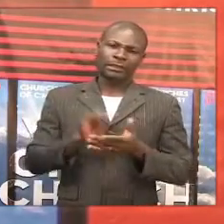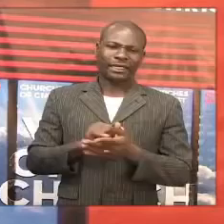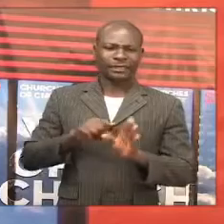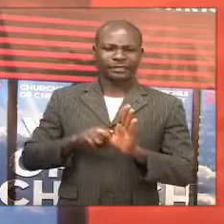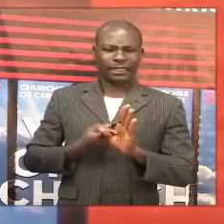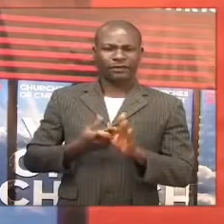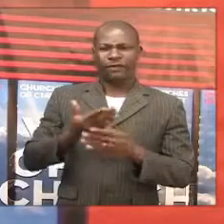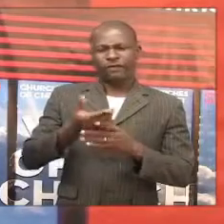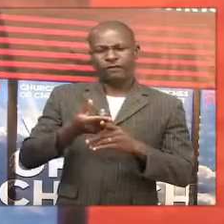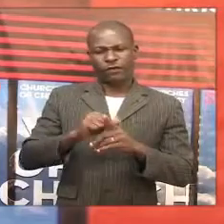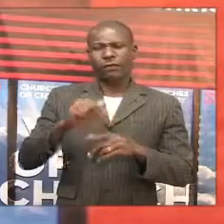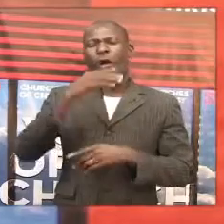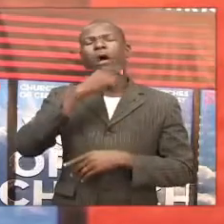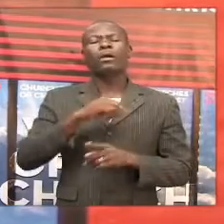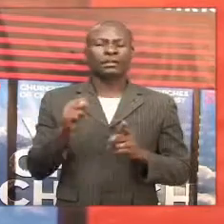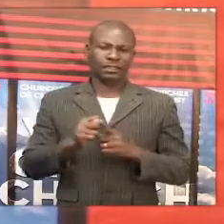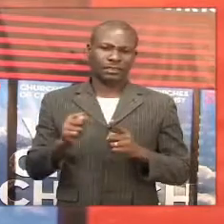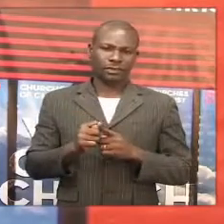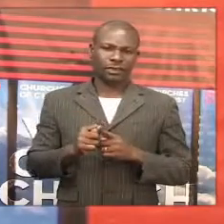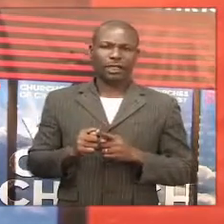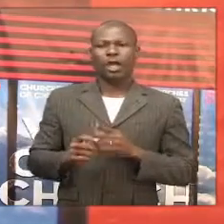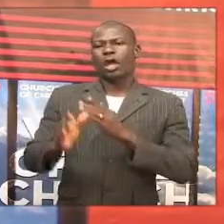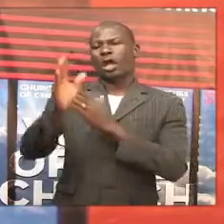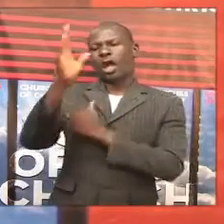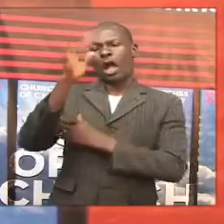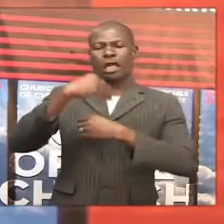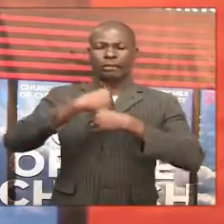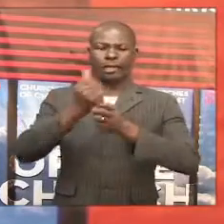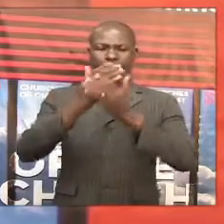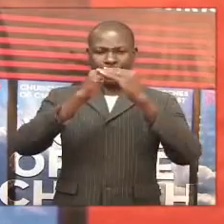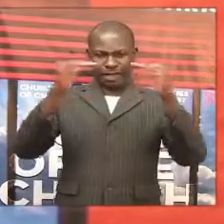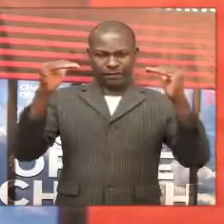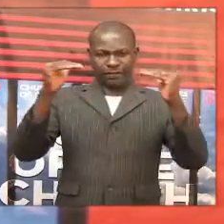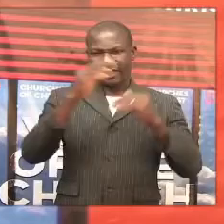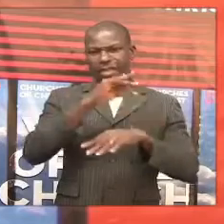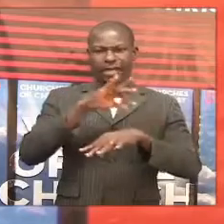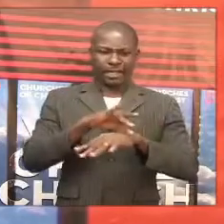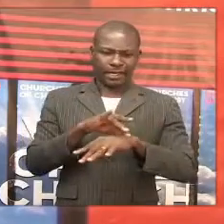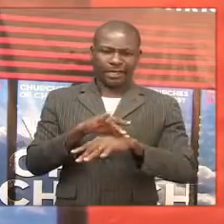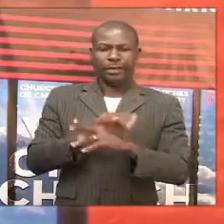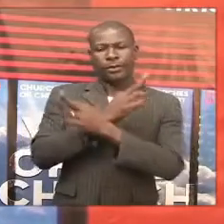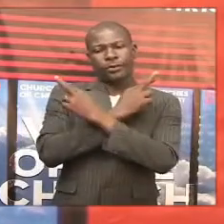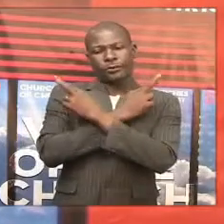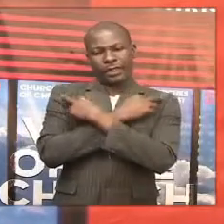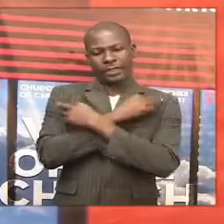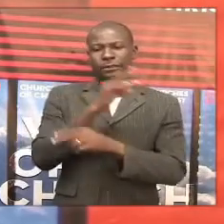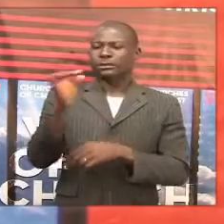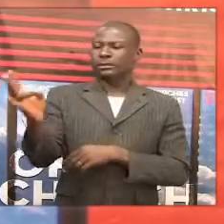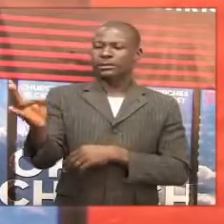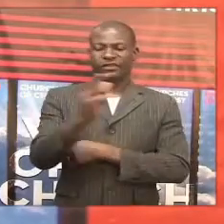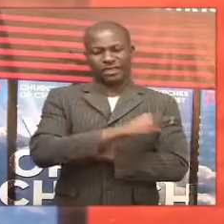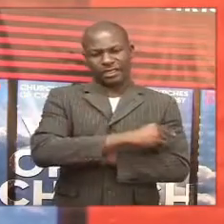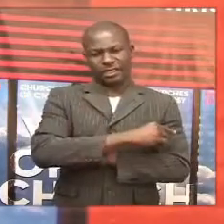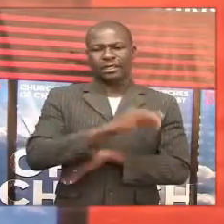mu ana onyankopon bo so ni asase ene wo home da toso nso na wo ba bechire